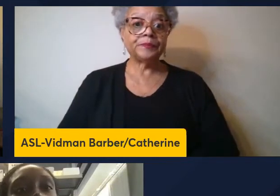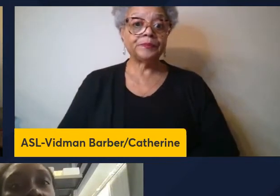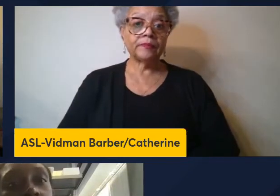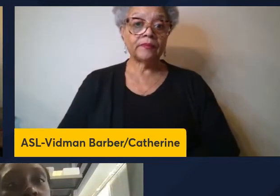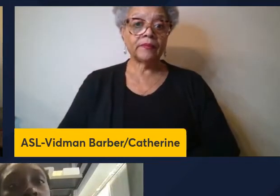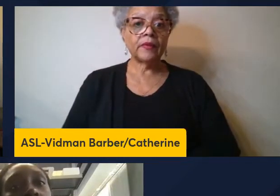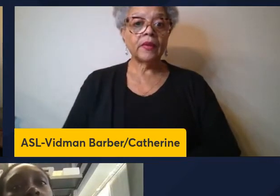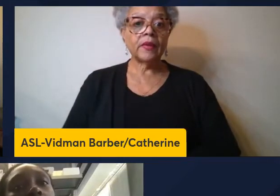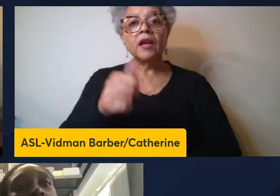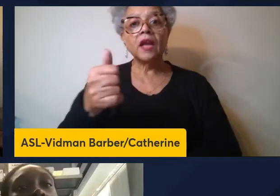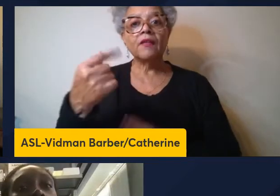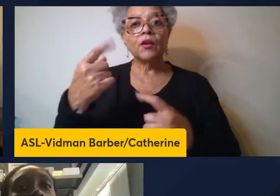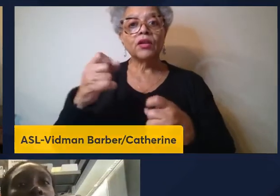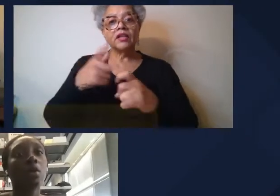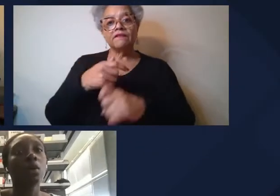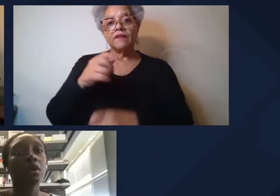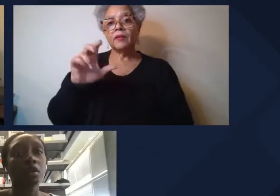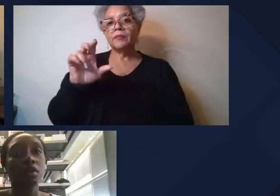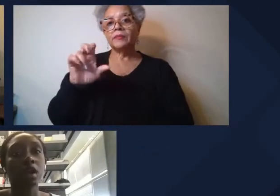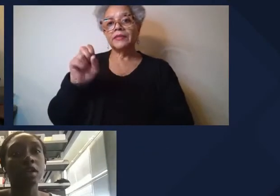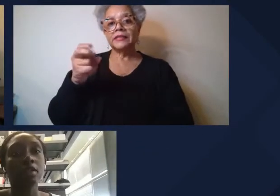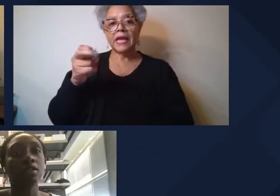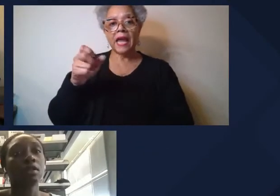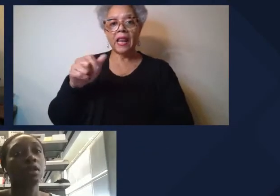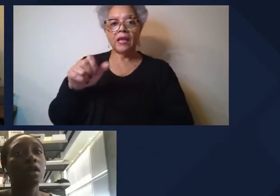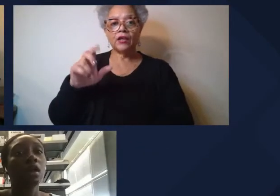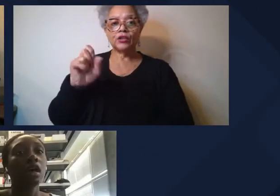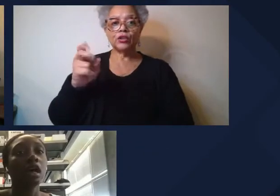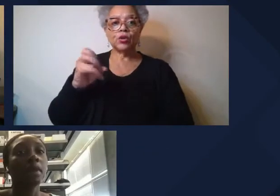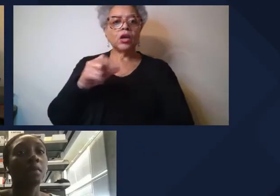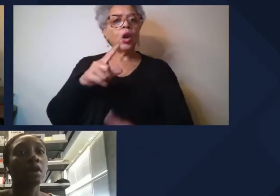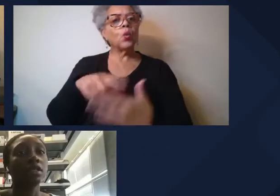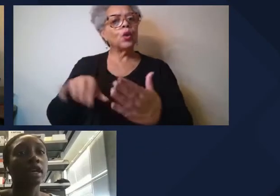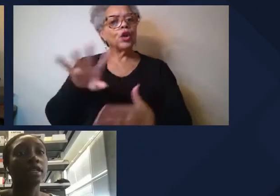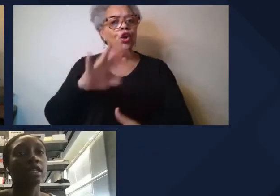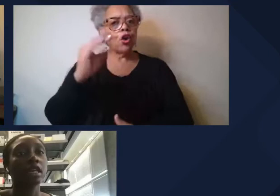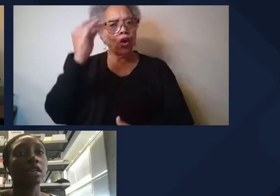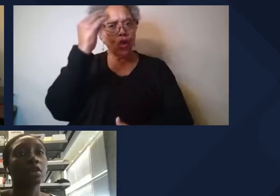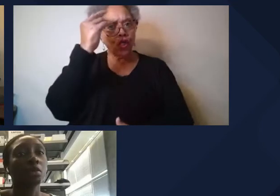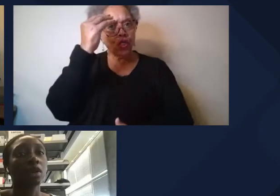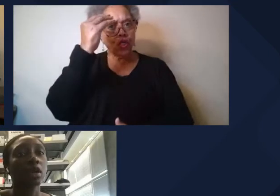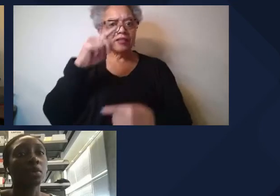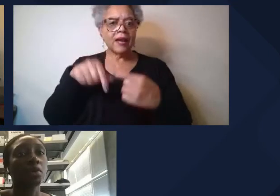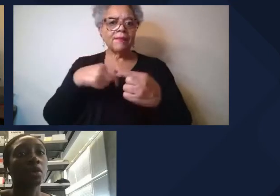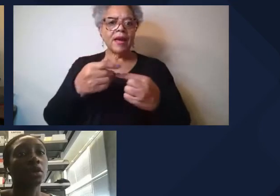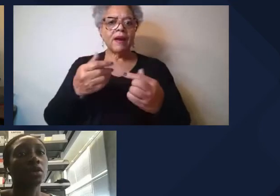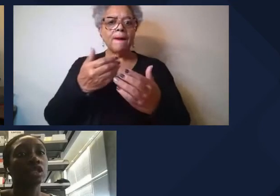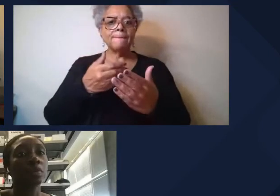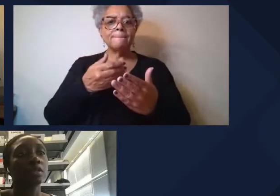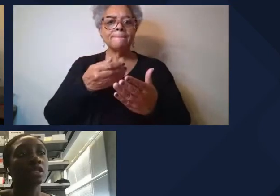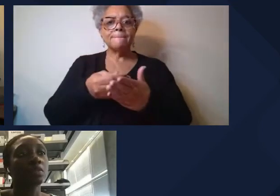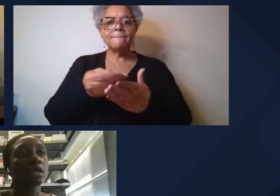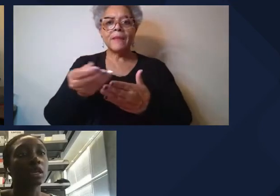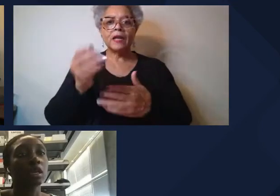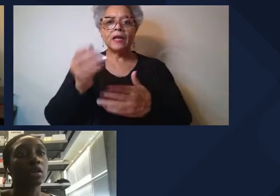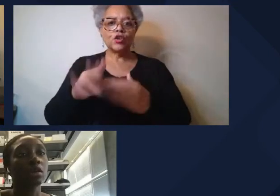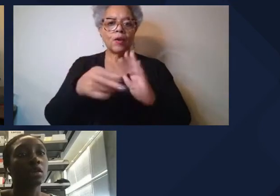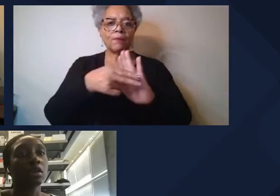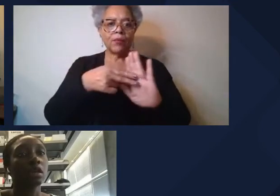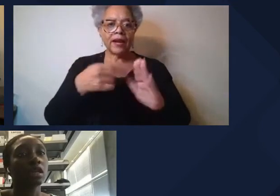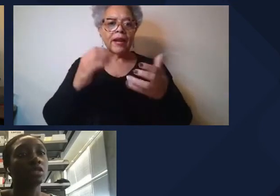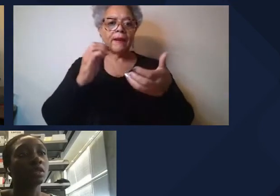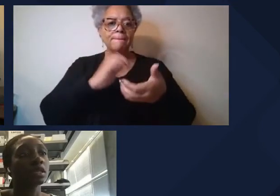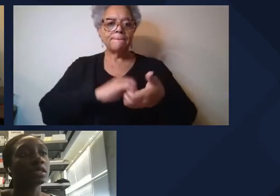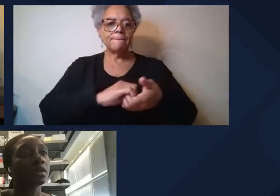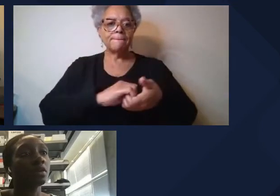Another question from Shayla Shorter is about, what are your thoughts about monetizing your brand through partnerships,